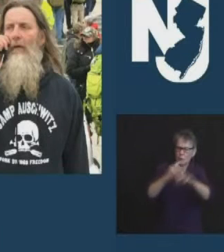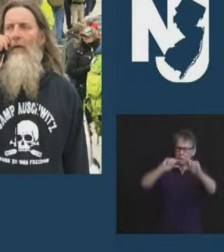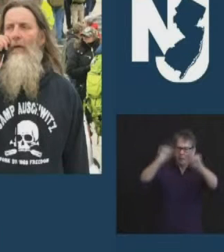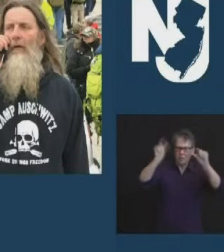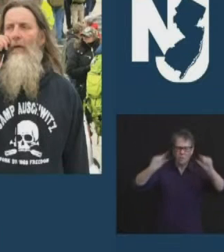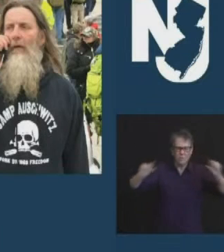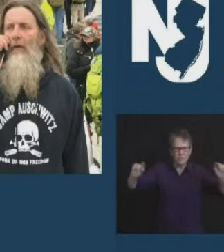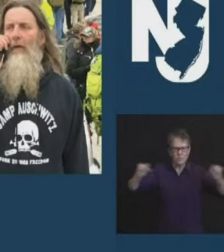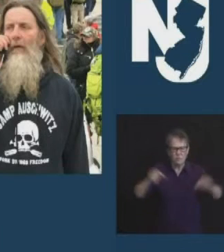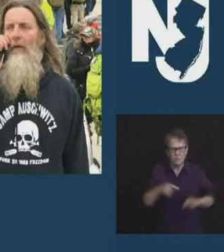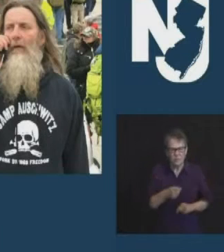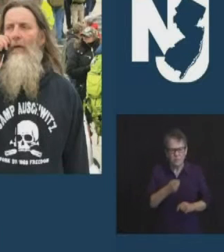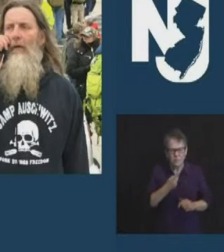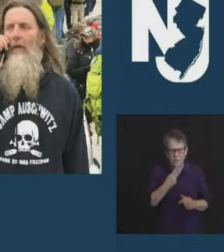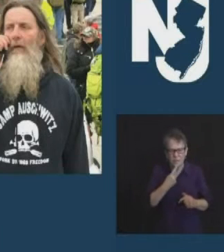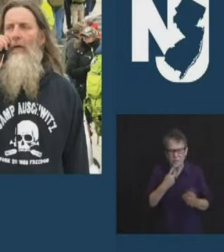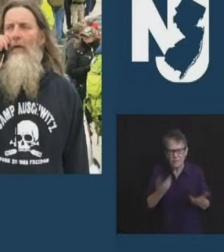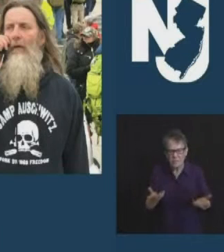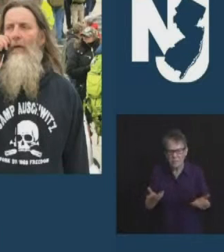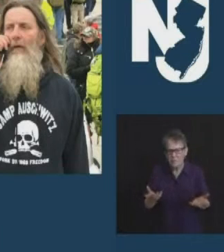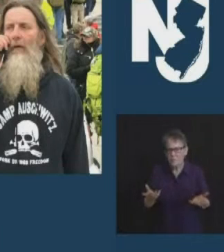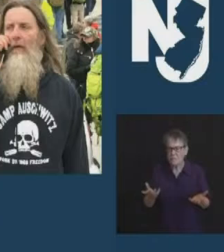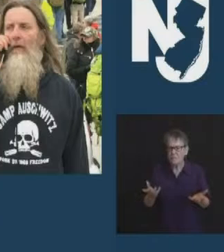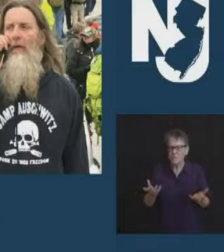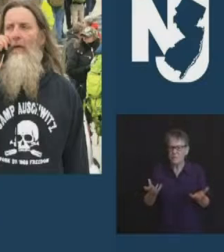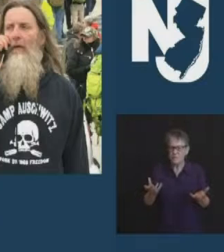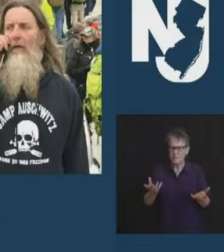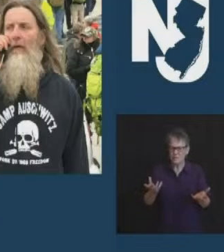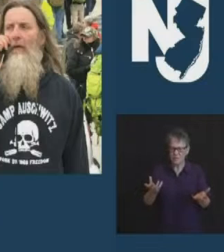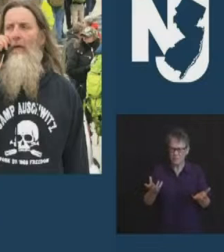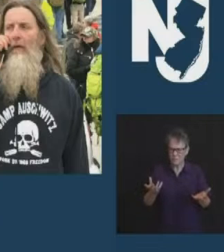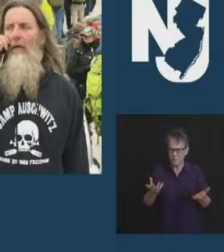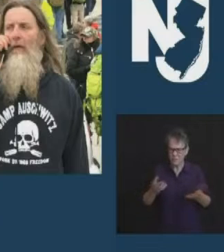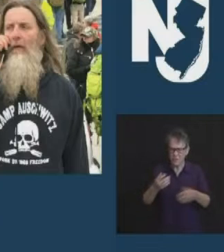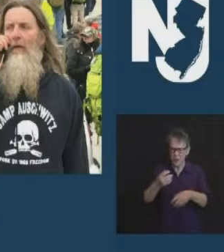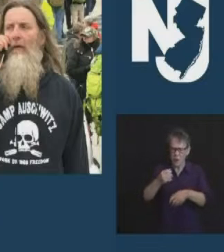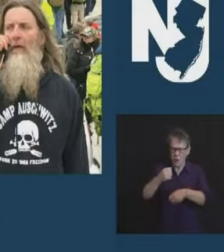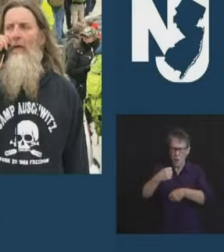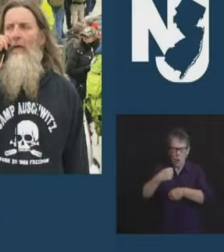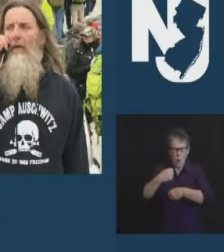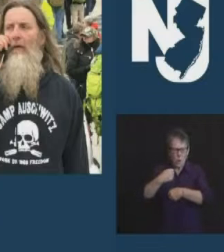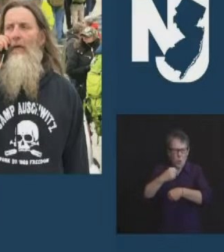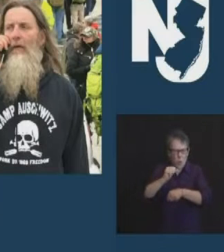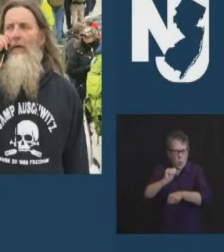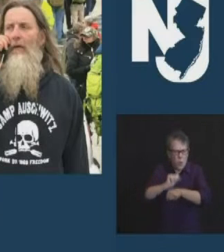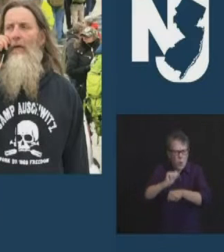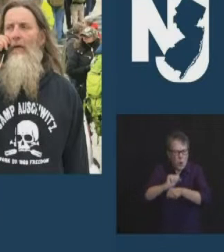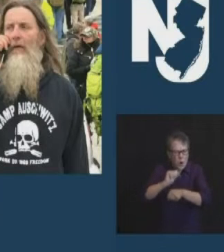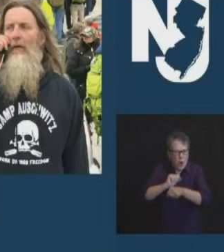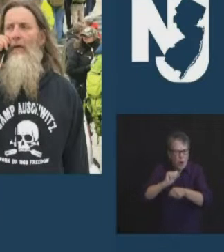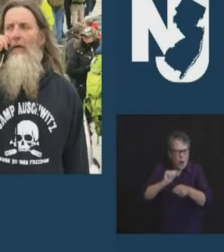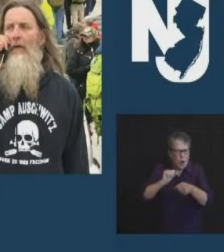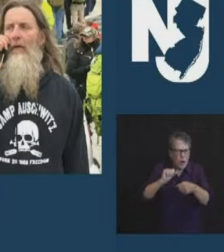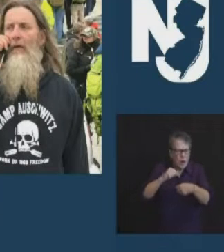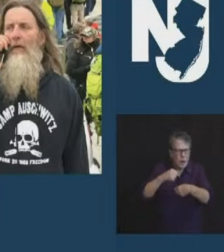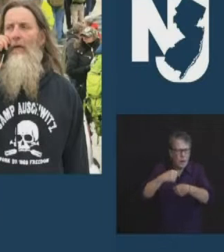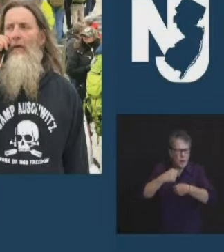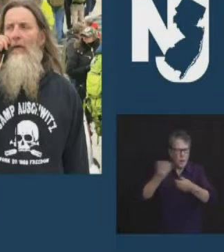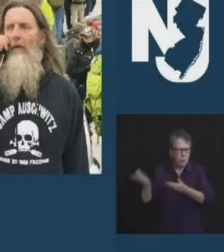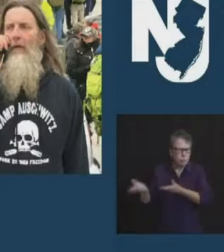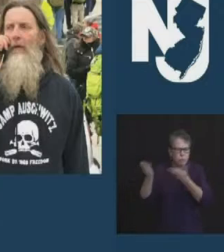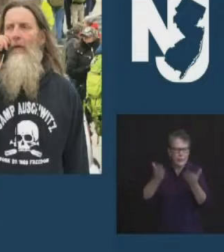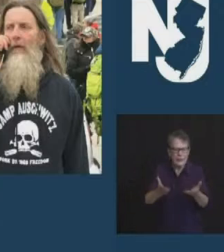translation. The picture in the middle actually is the front gate at Auschwitz in Poland. Arbeit macht frei